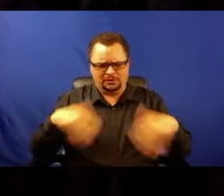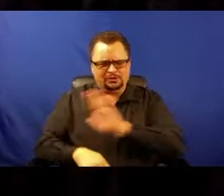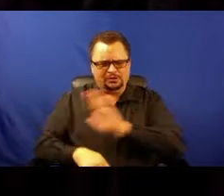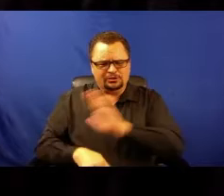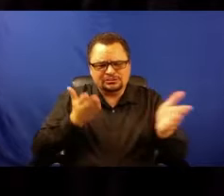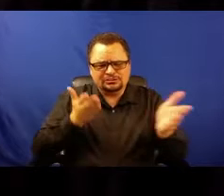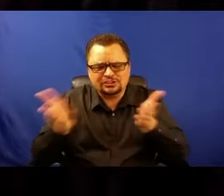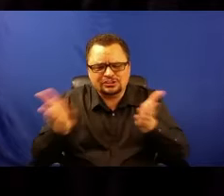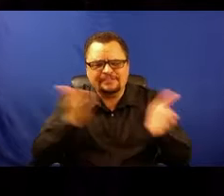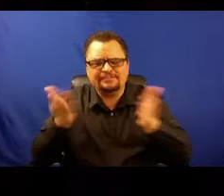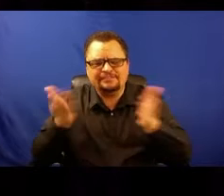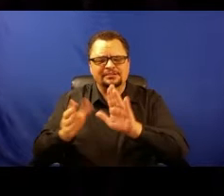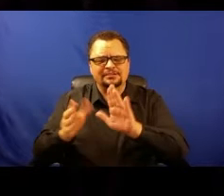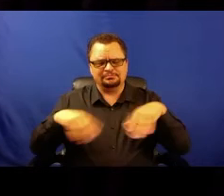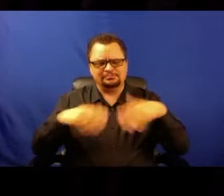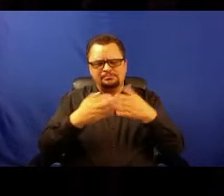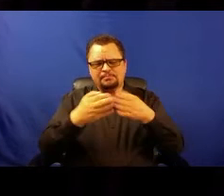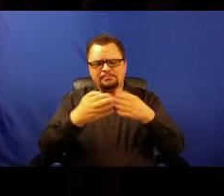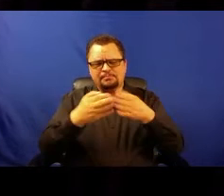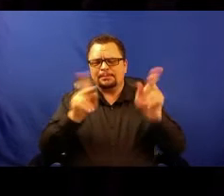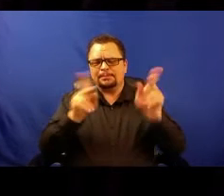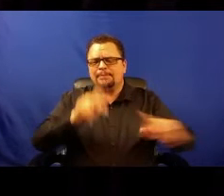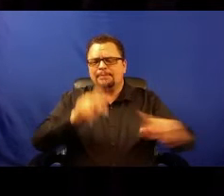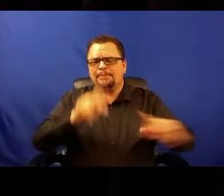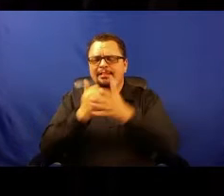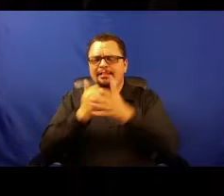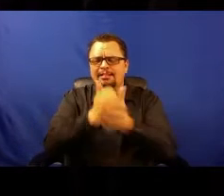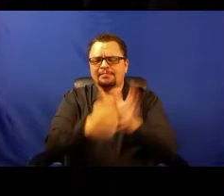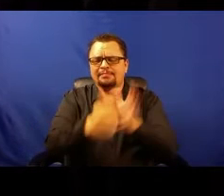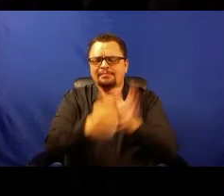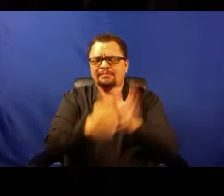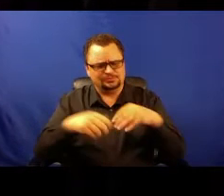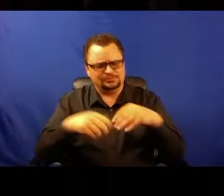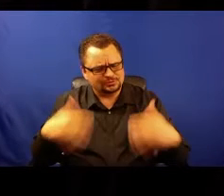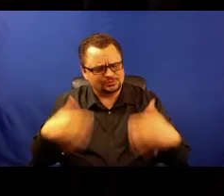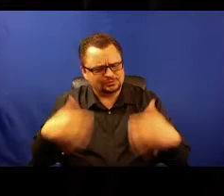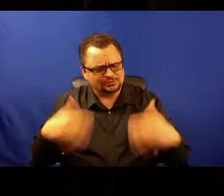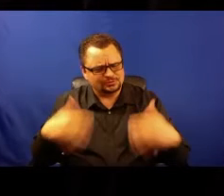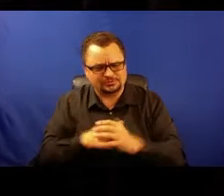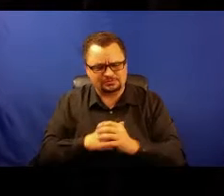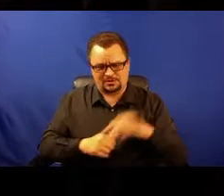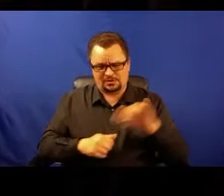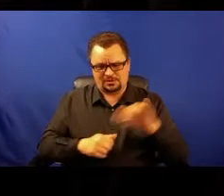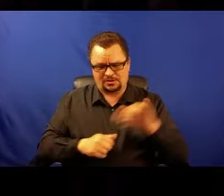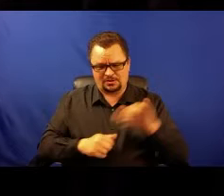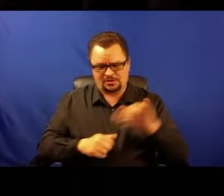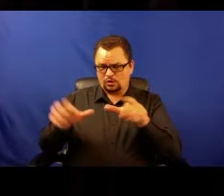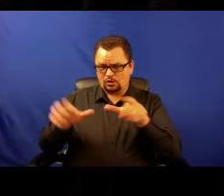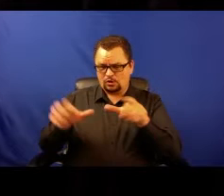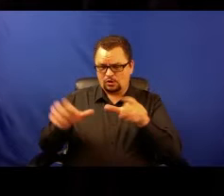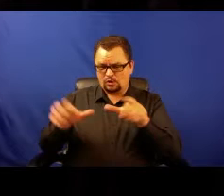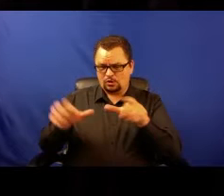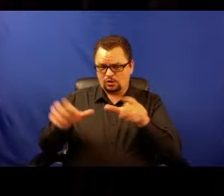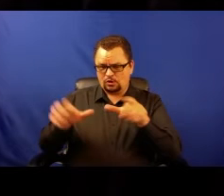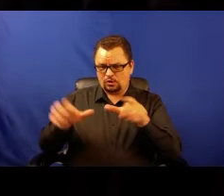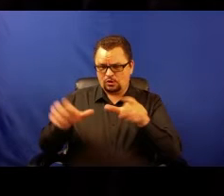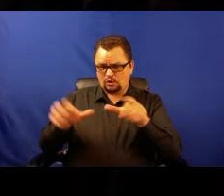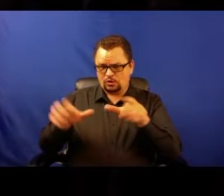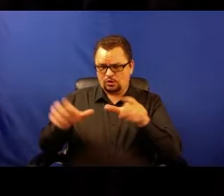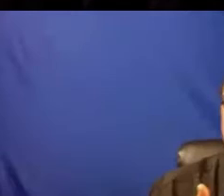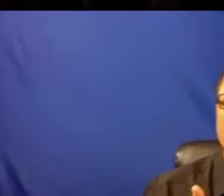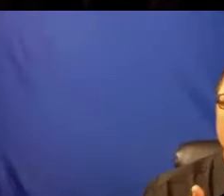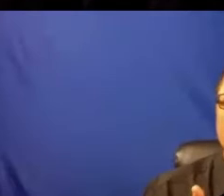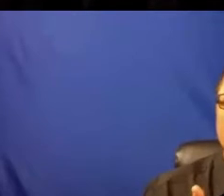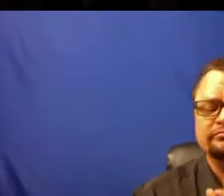what they're doing as it relates to going into homes that have people who are experiencing barriers, providing